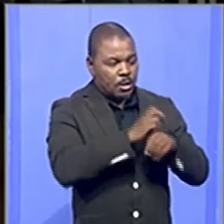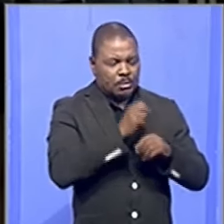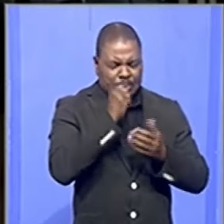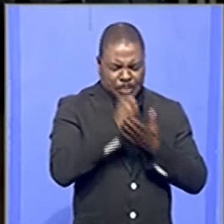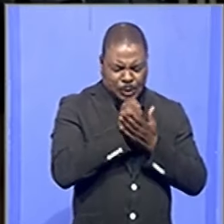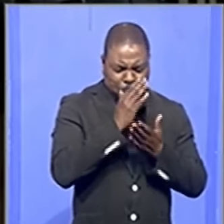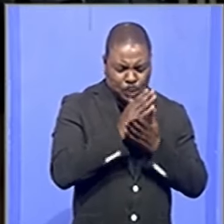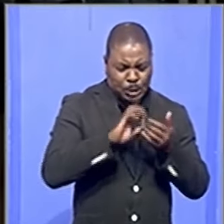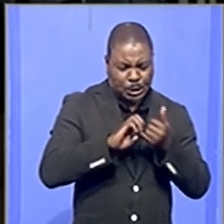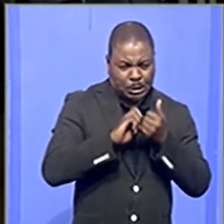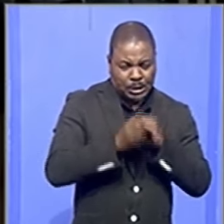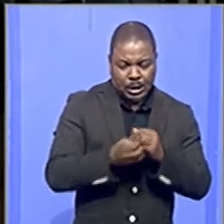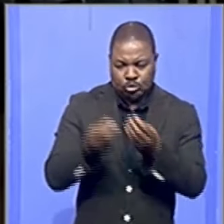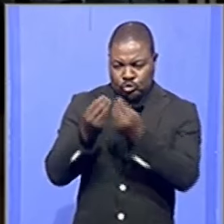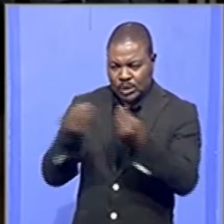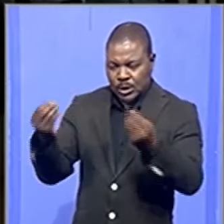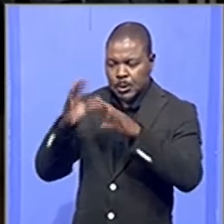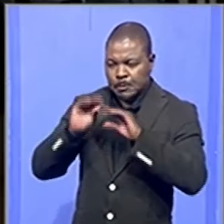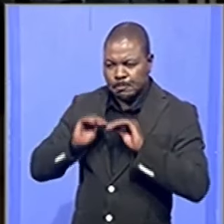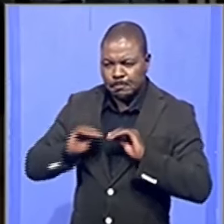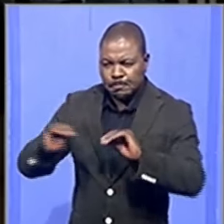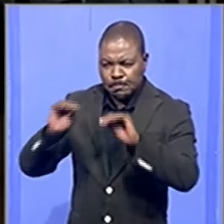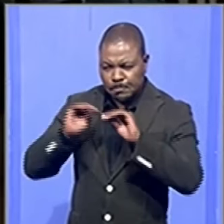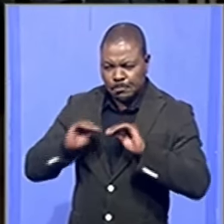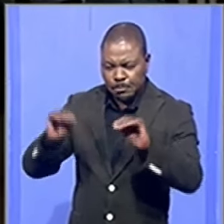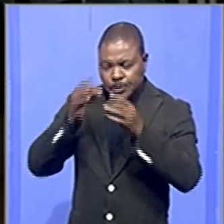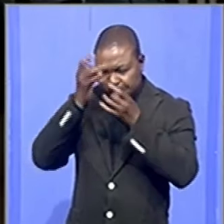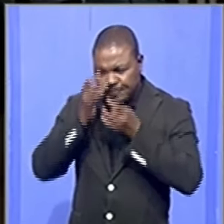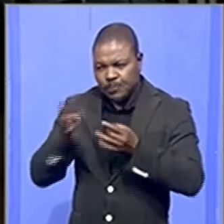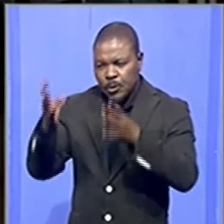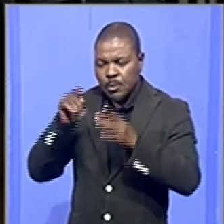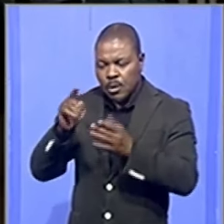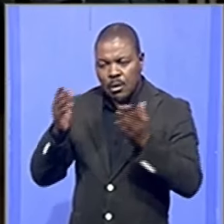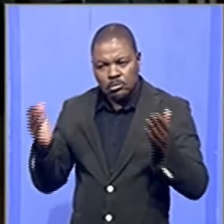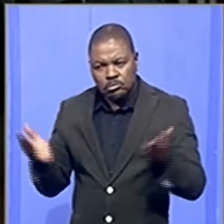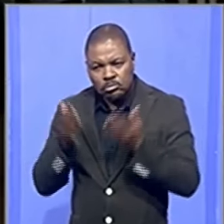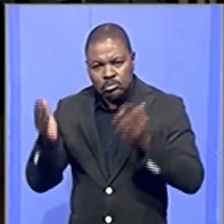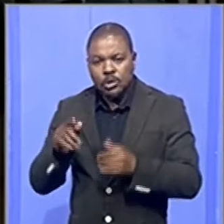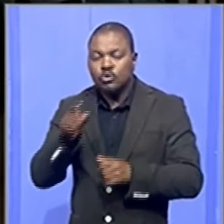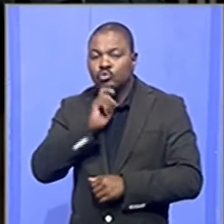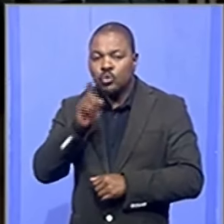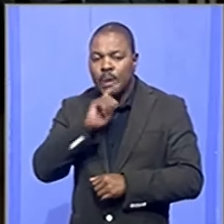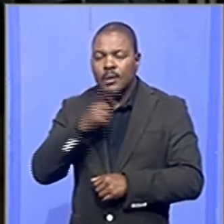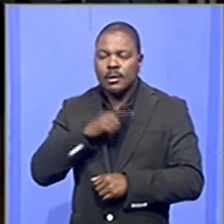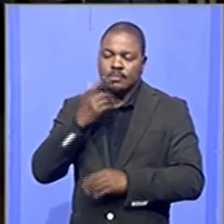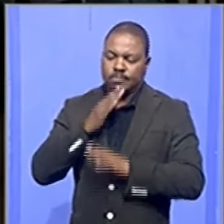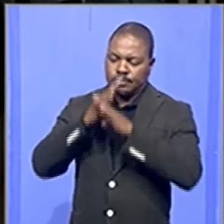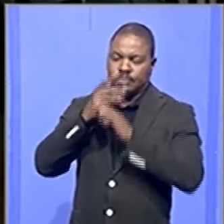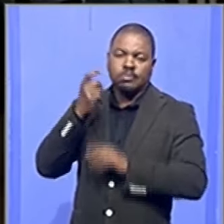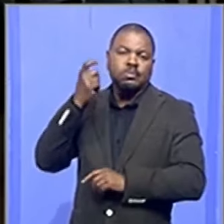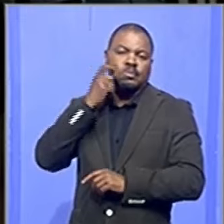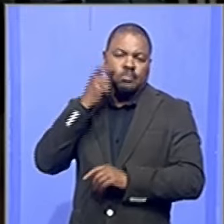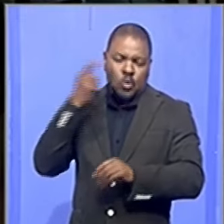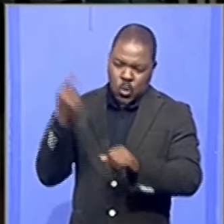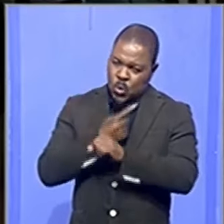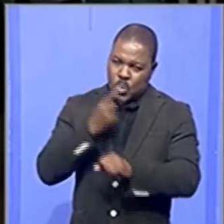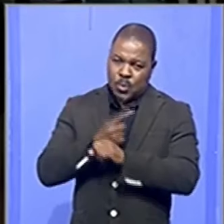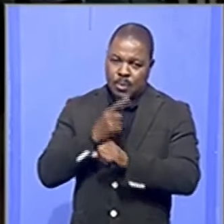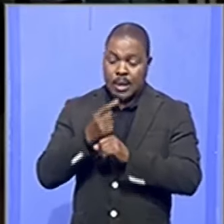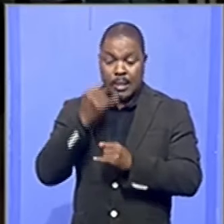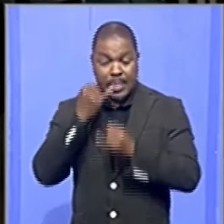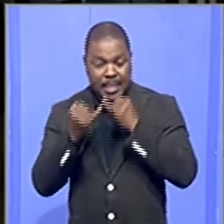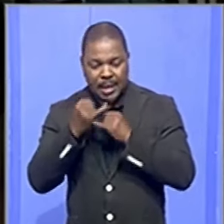re abela bana ba rena tlhahlo ya maleba ya go ba hlohleletša go šomiša dithibela pelegi nako le nako ge ba tsenela